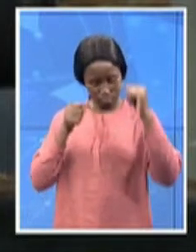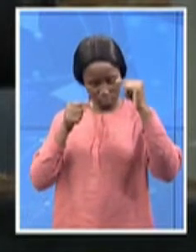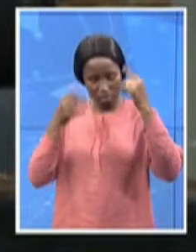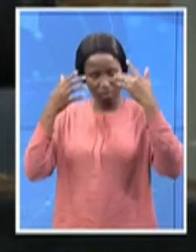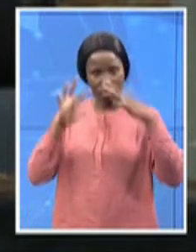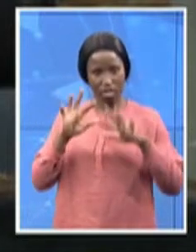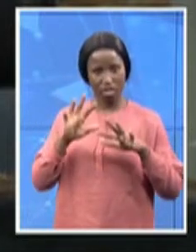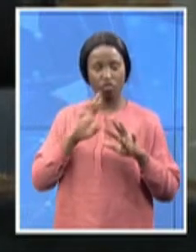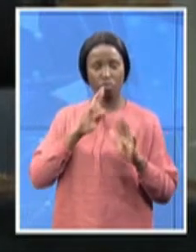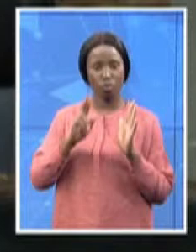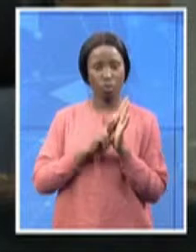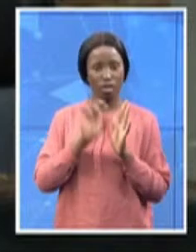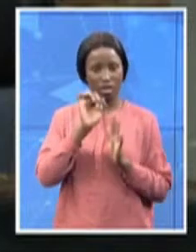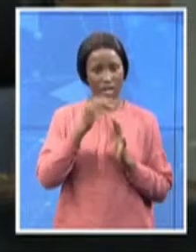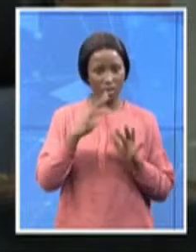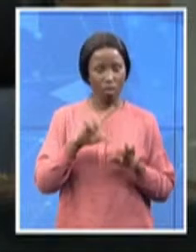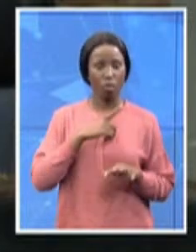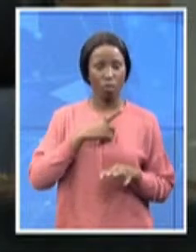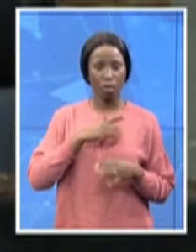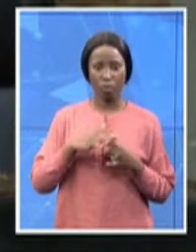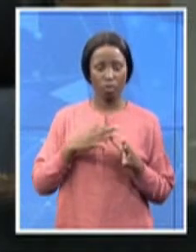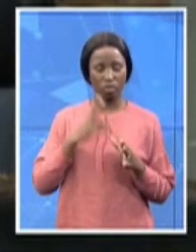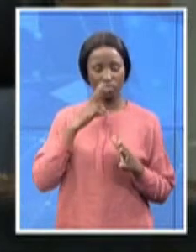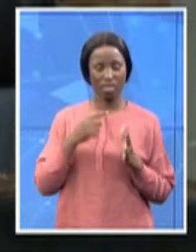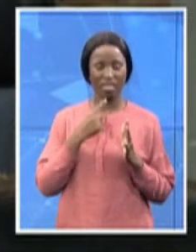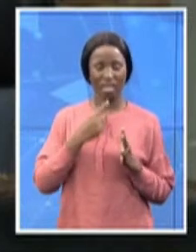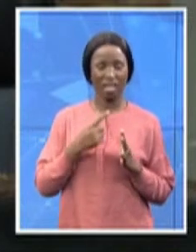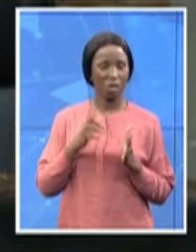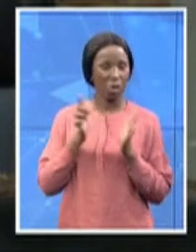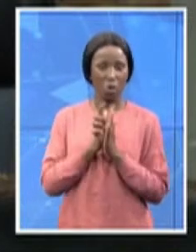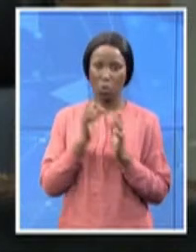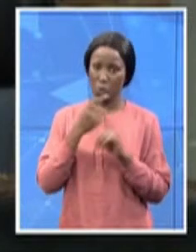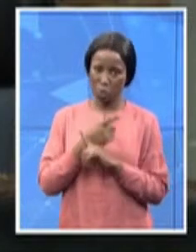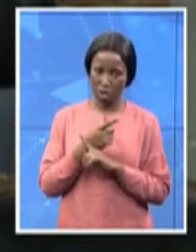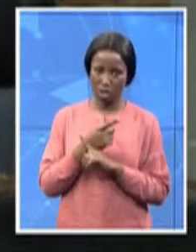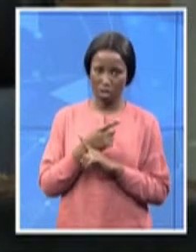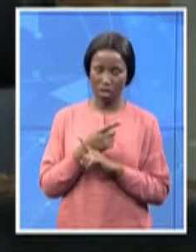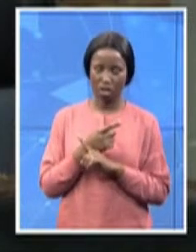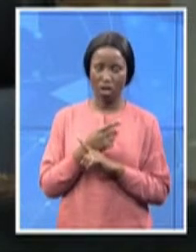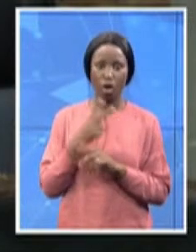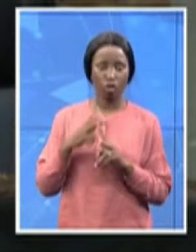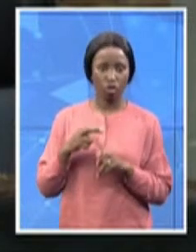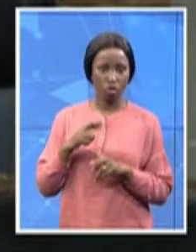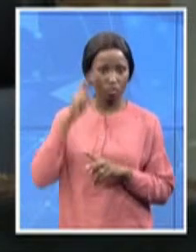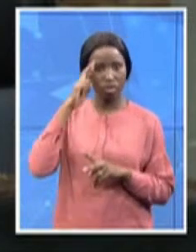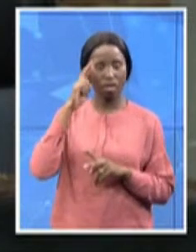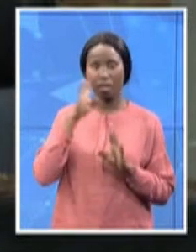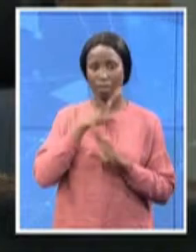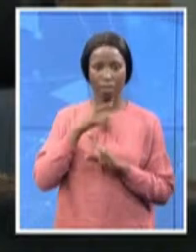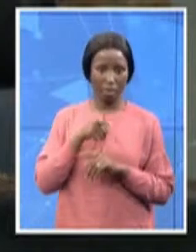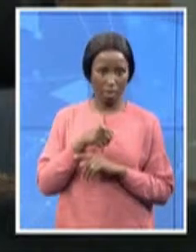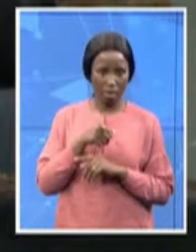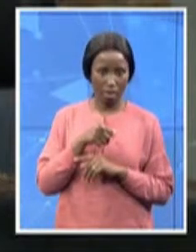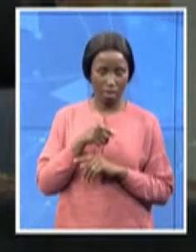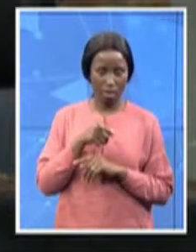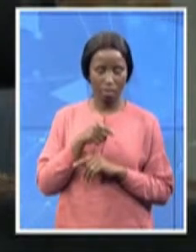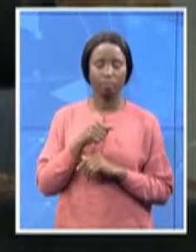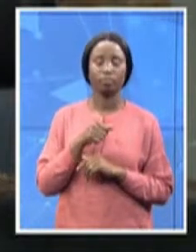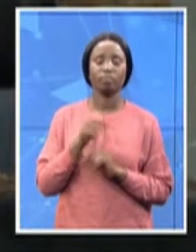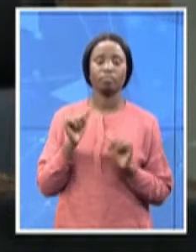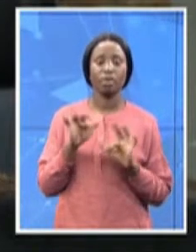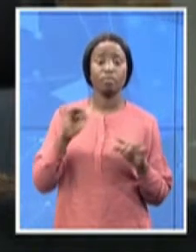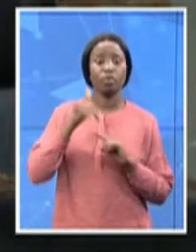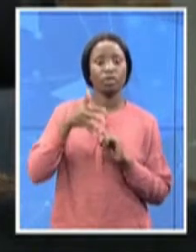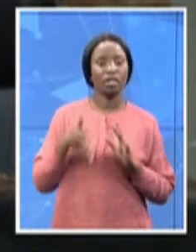unlawfulness and irrationality. The Public Protector and the EFF opposed the